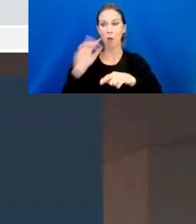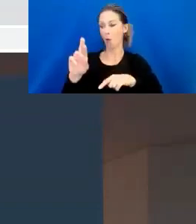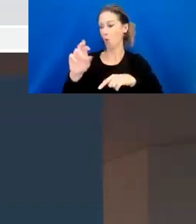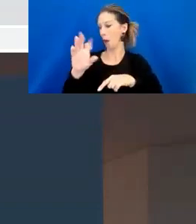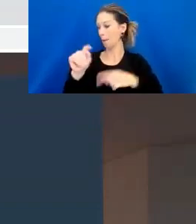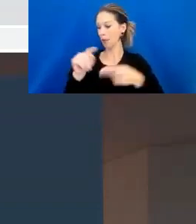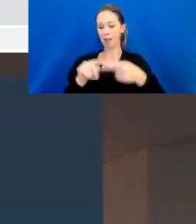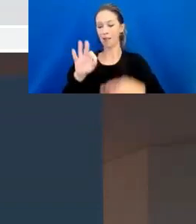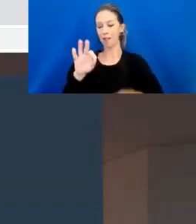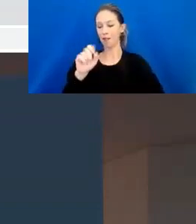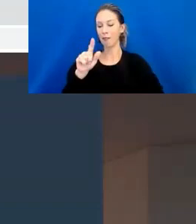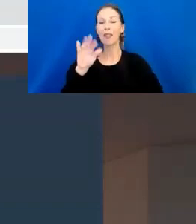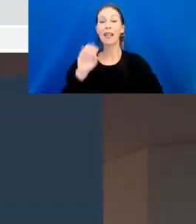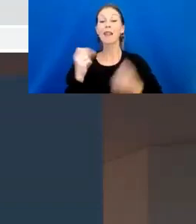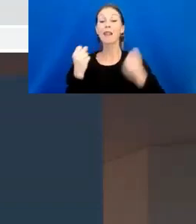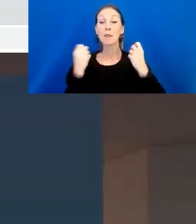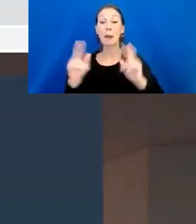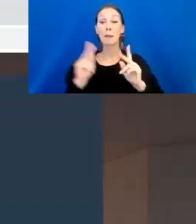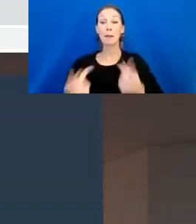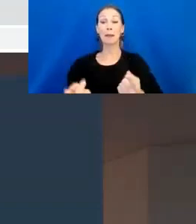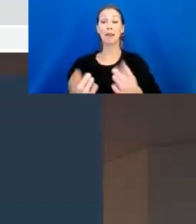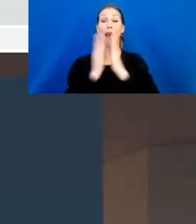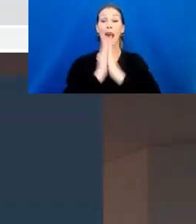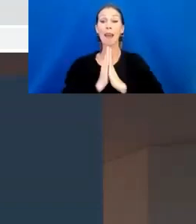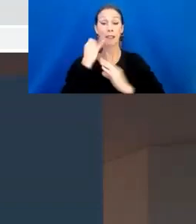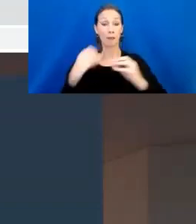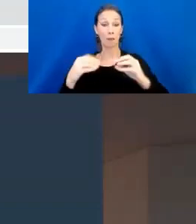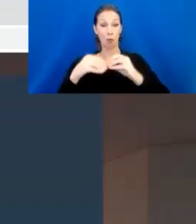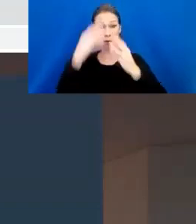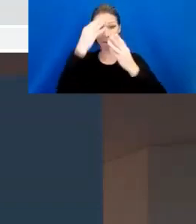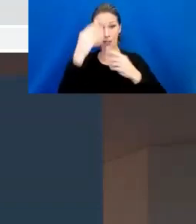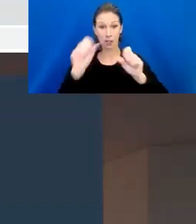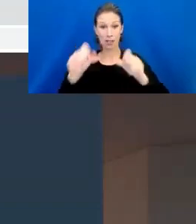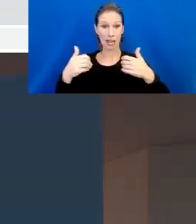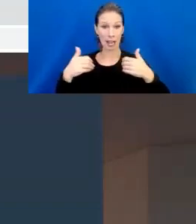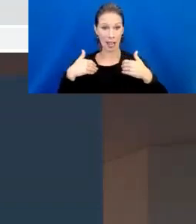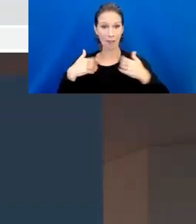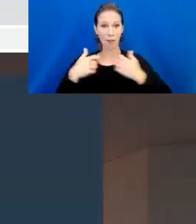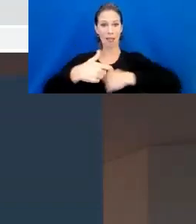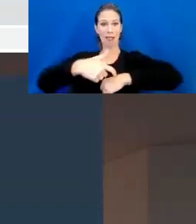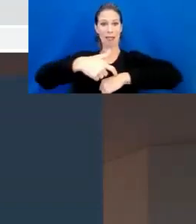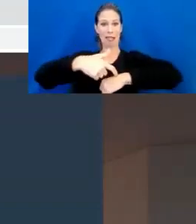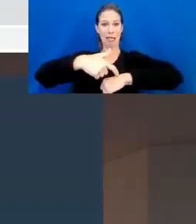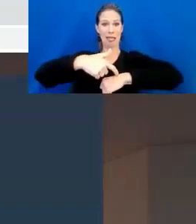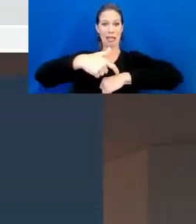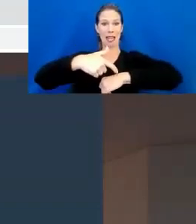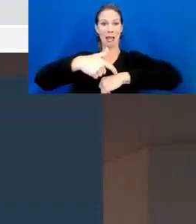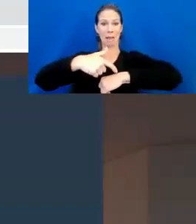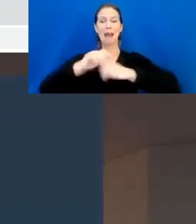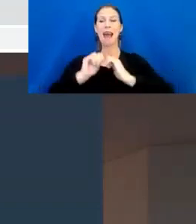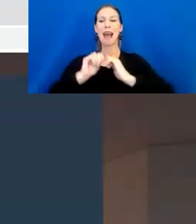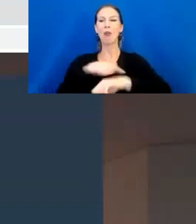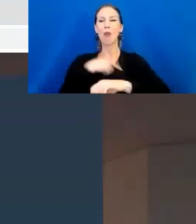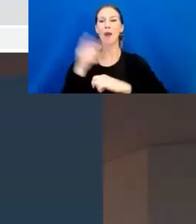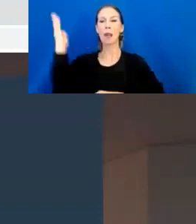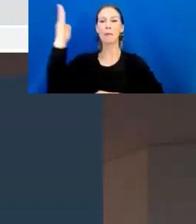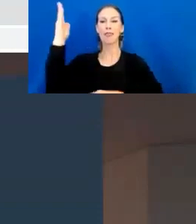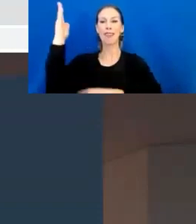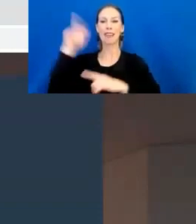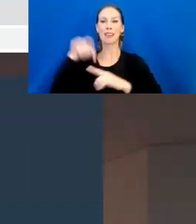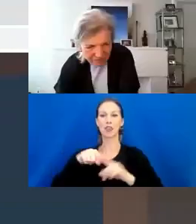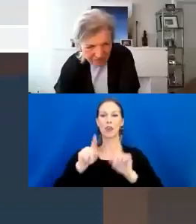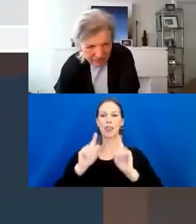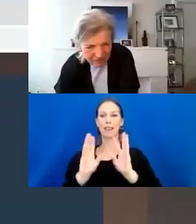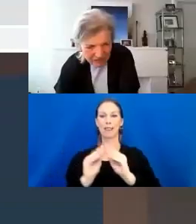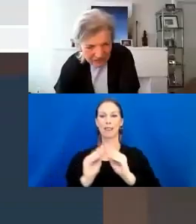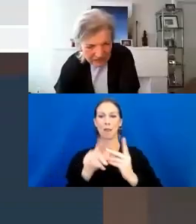of people asking if they can get more information on the time that they have to present in their sessions. So I don't know if